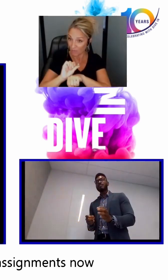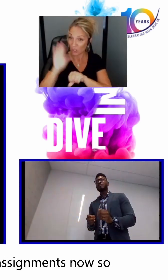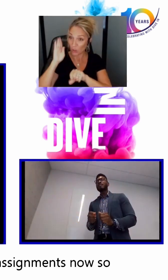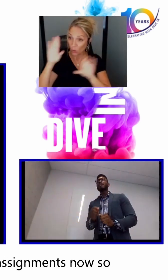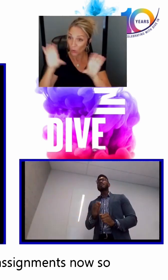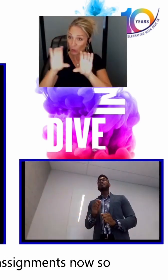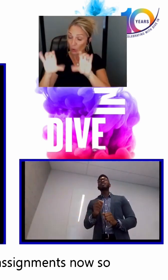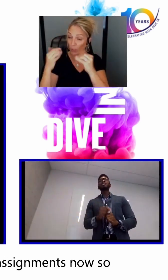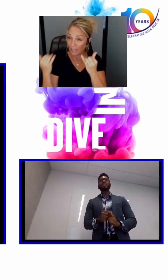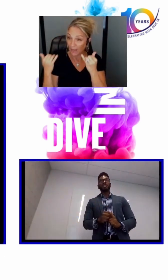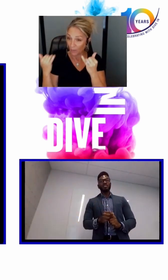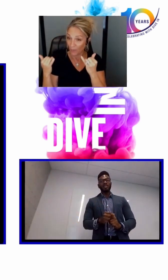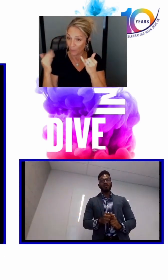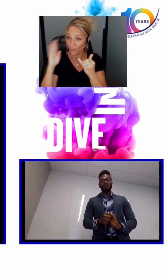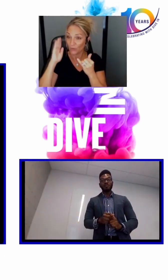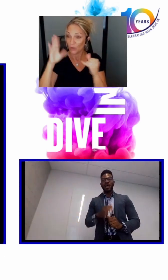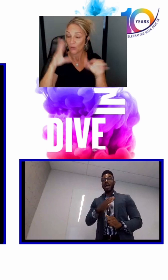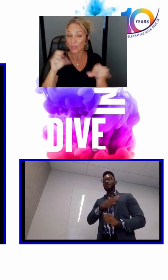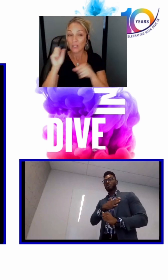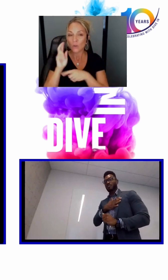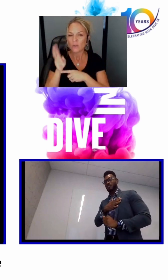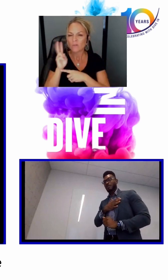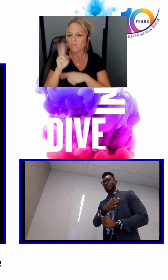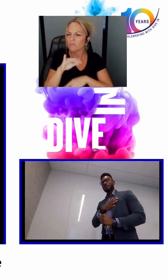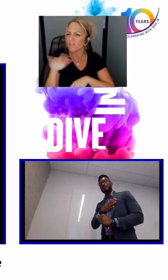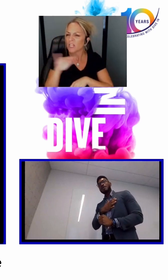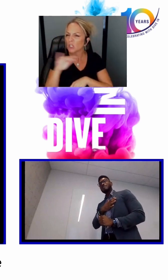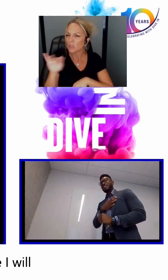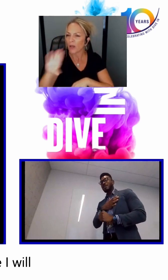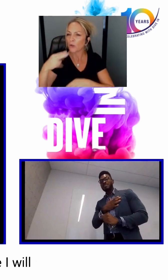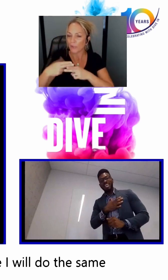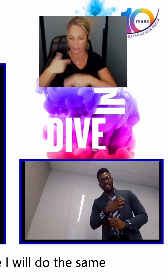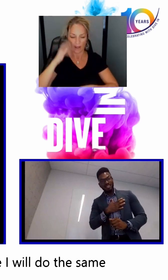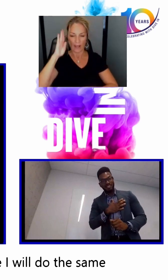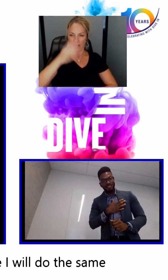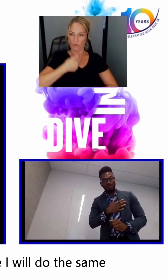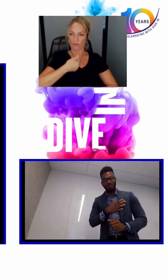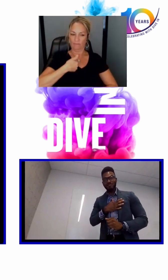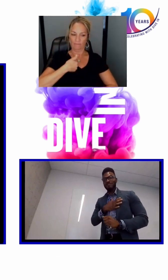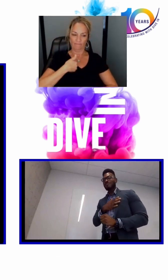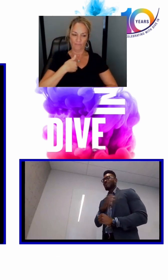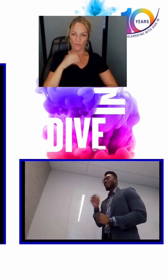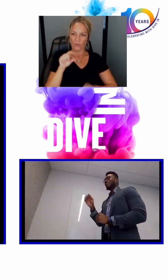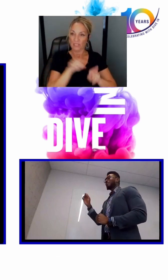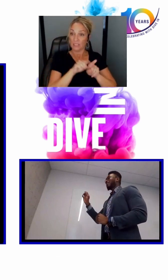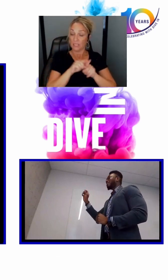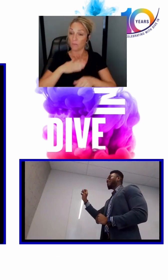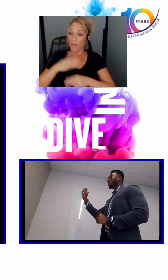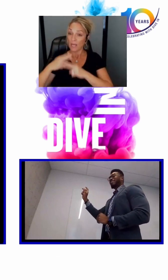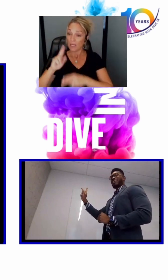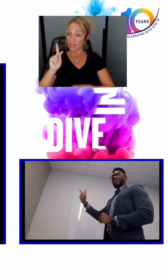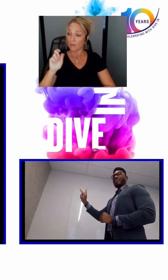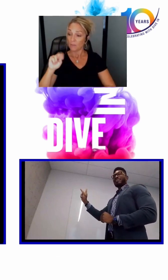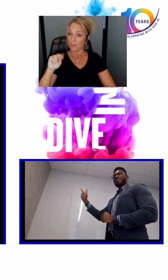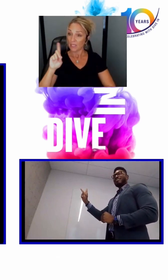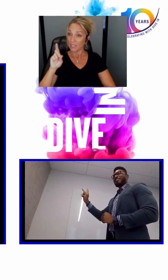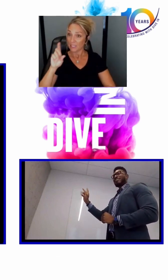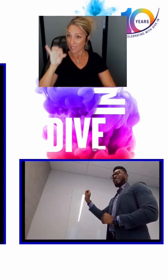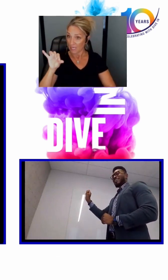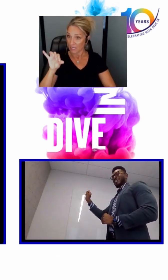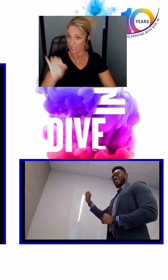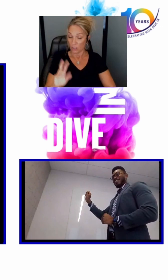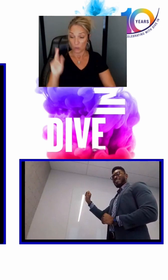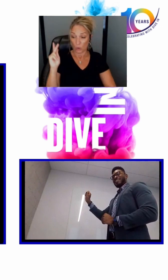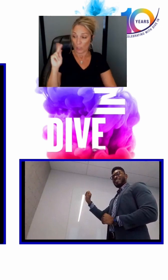2 minutes. Finger spell your name. I will do the same. My name is Kennedy. So Kennedy is K-E-N-N-E-D-Y.